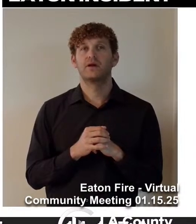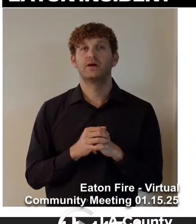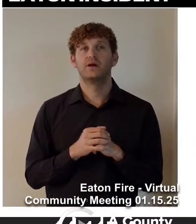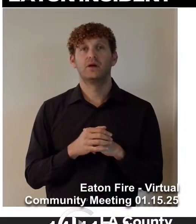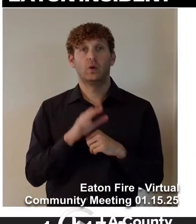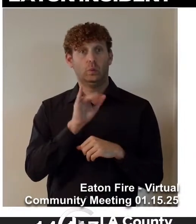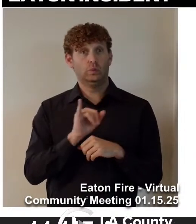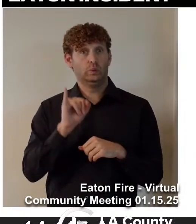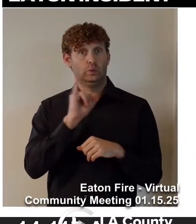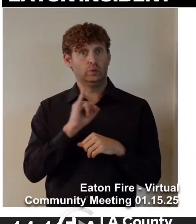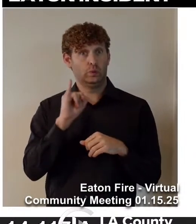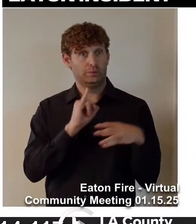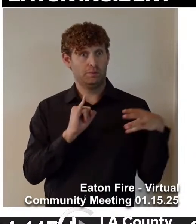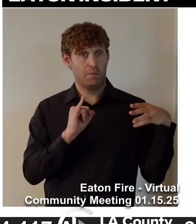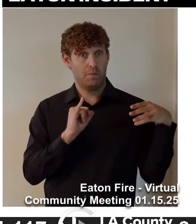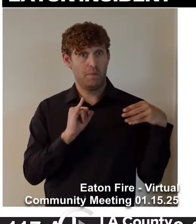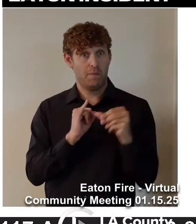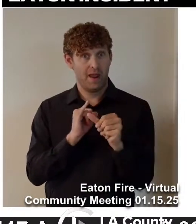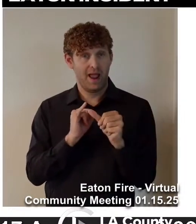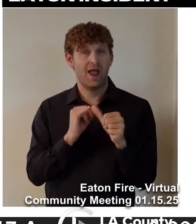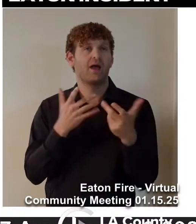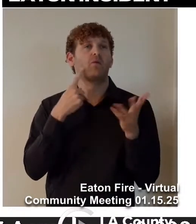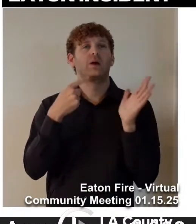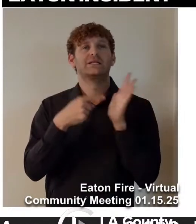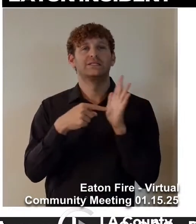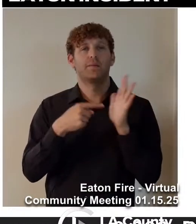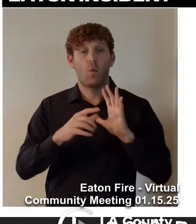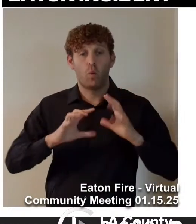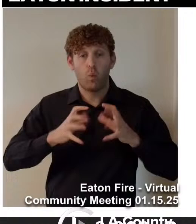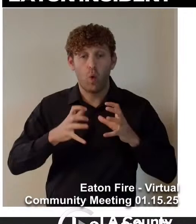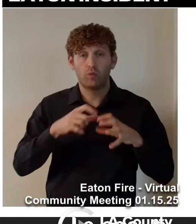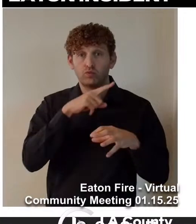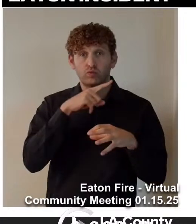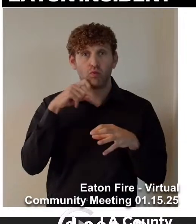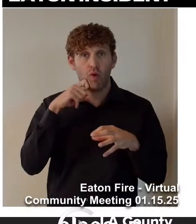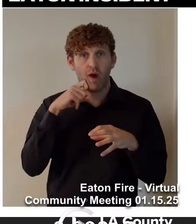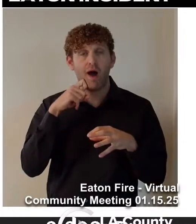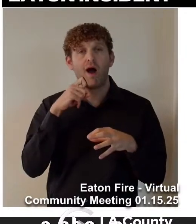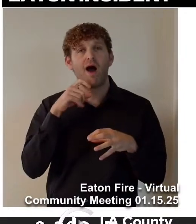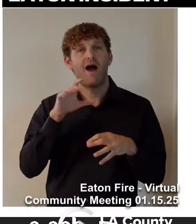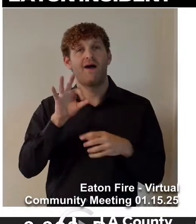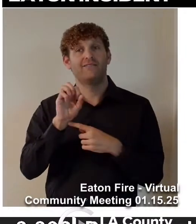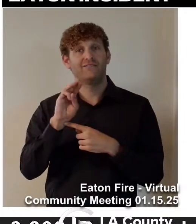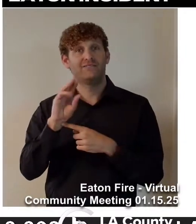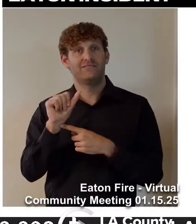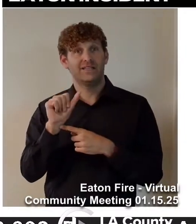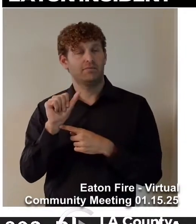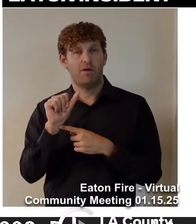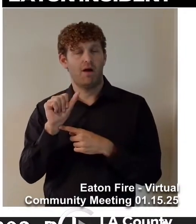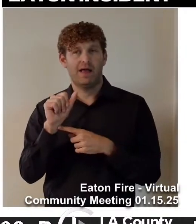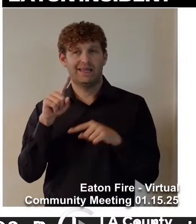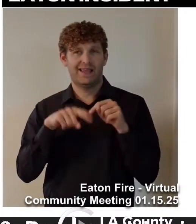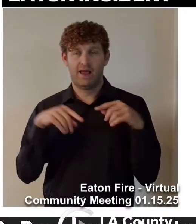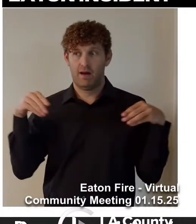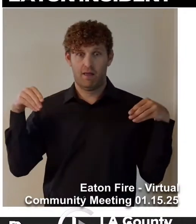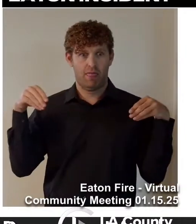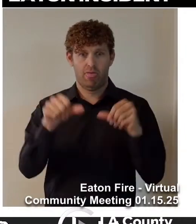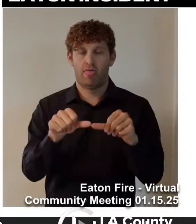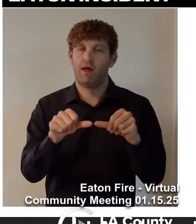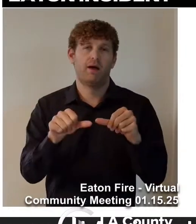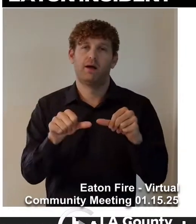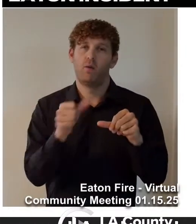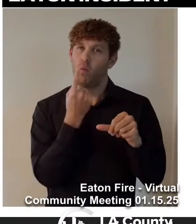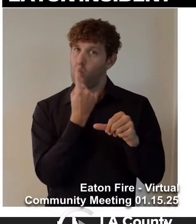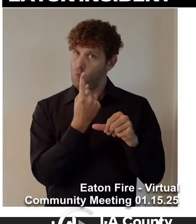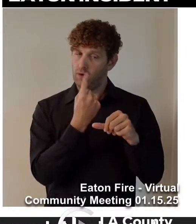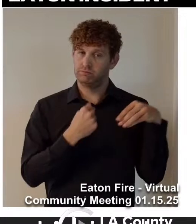for a washer and dryer, for example, then FEMA cannot pay also for a washer and dryer. So we need that letter